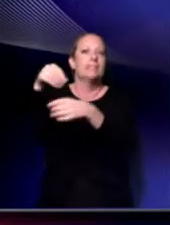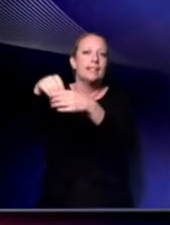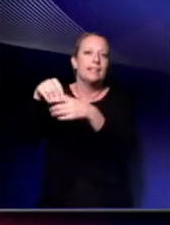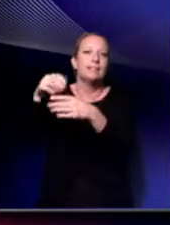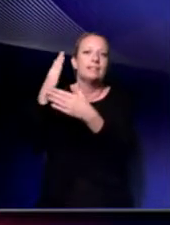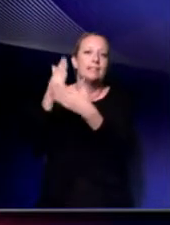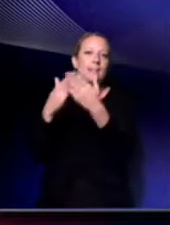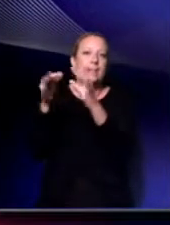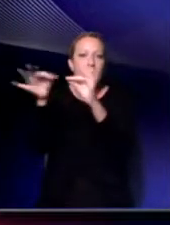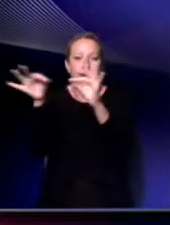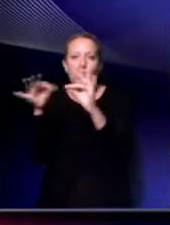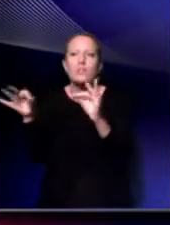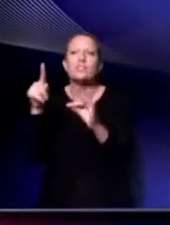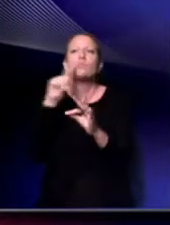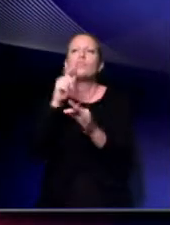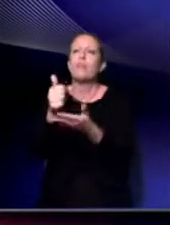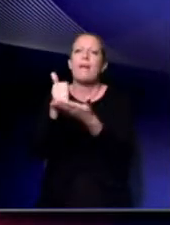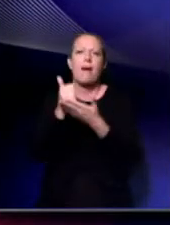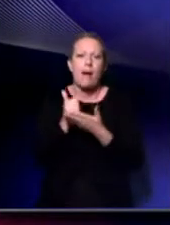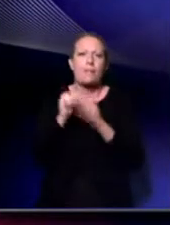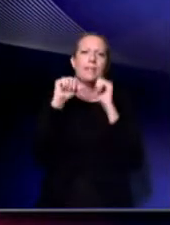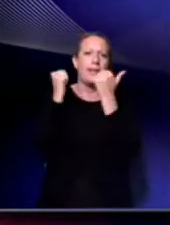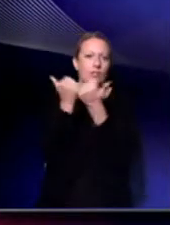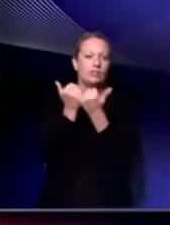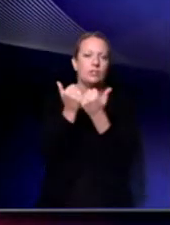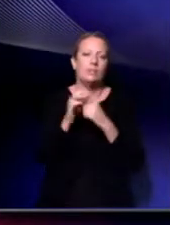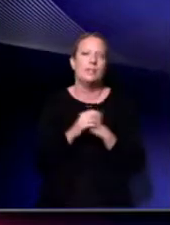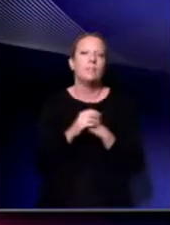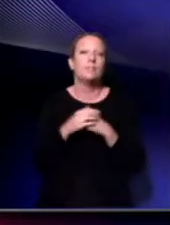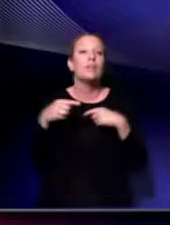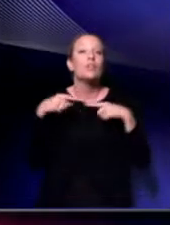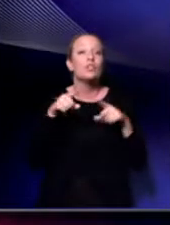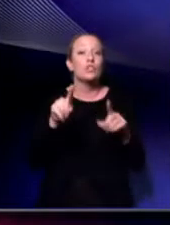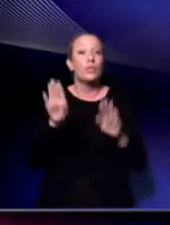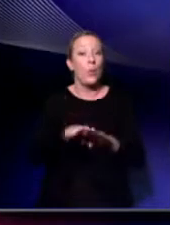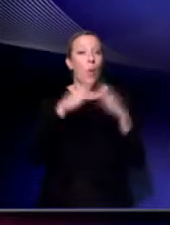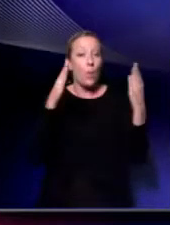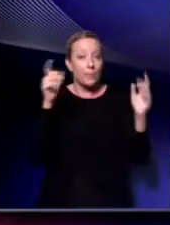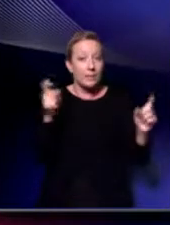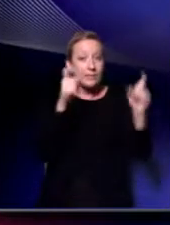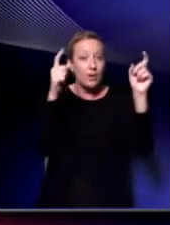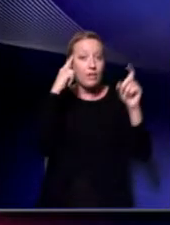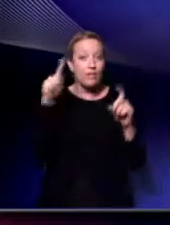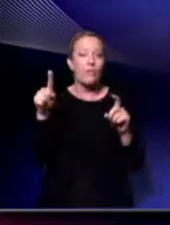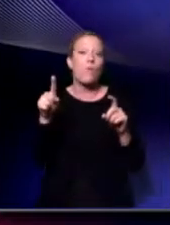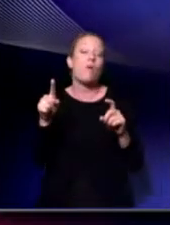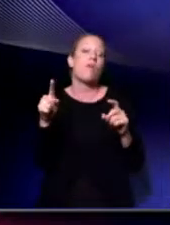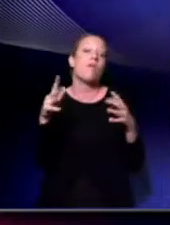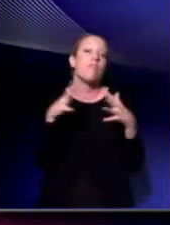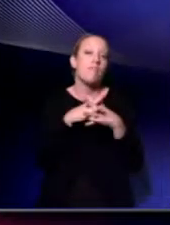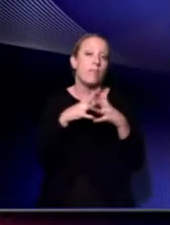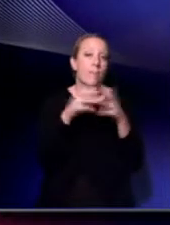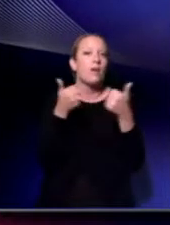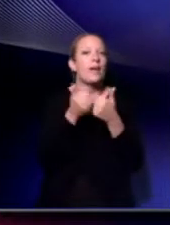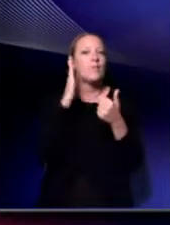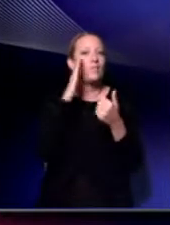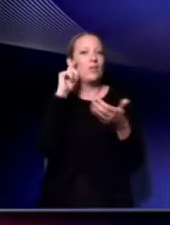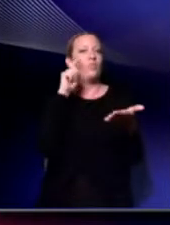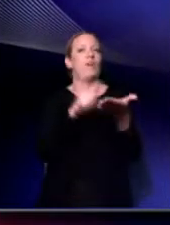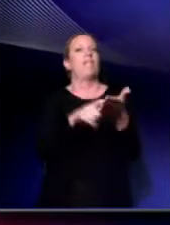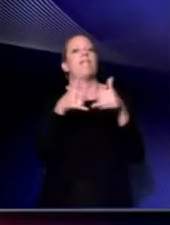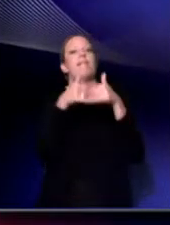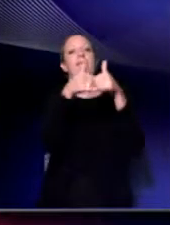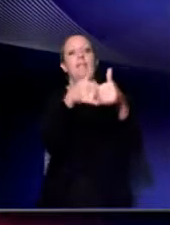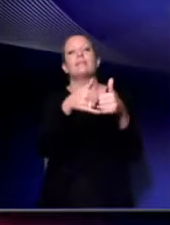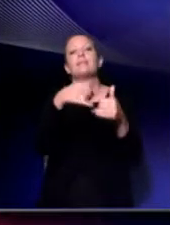he's been instrumental in that effort. That's going to happen at the kickoff for the game then. Another thing I'd like to point out is we